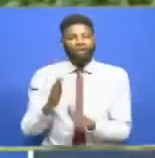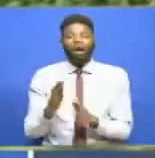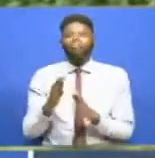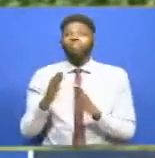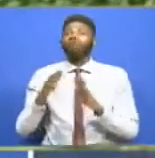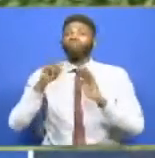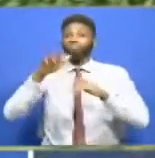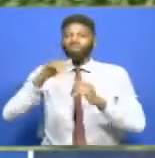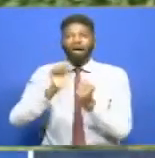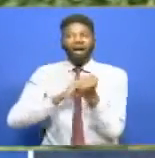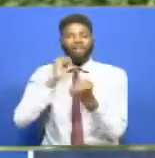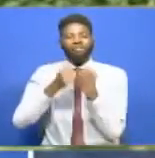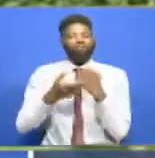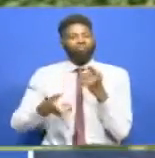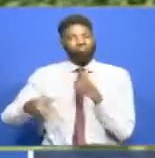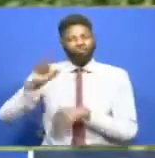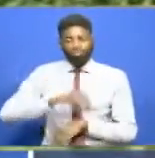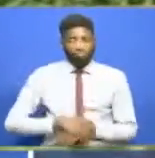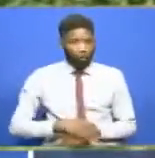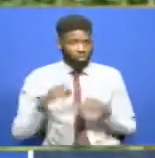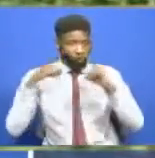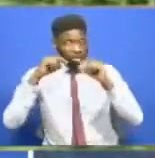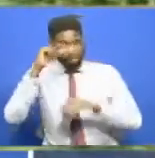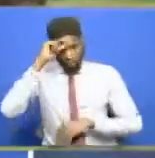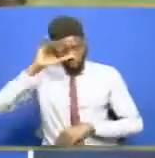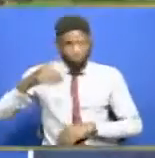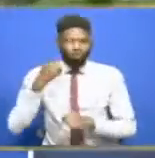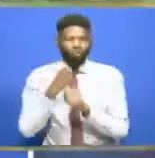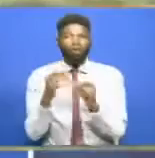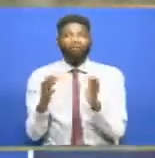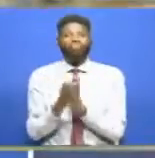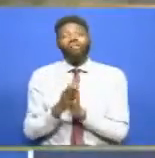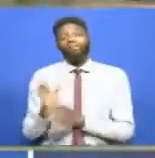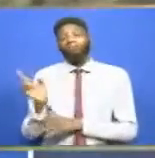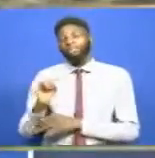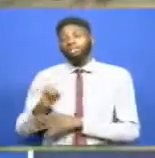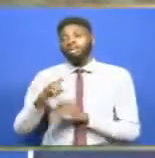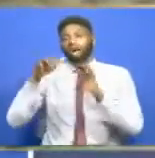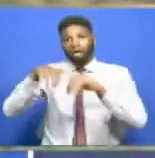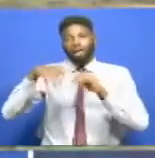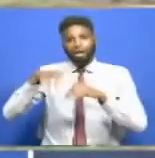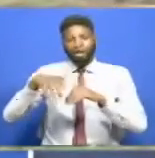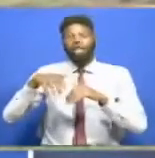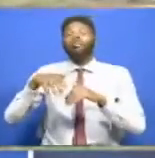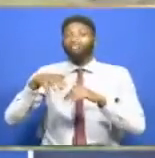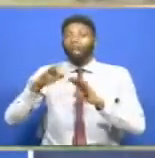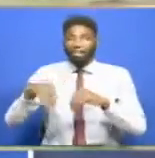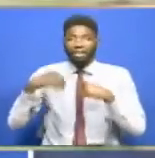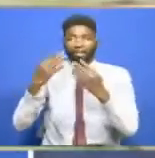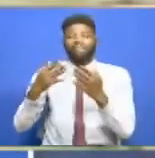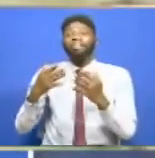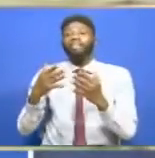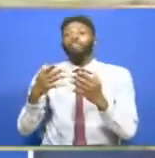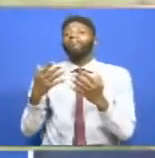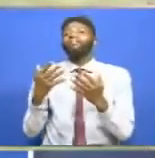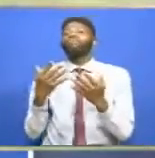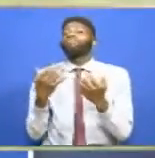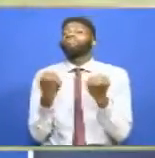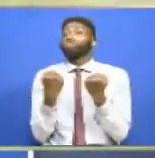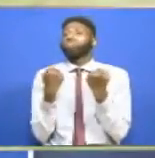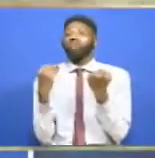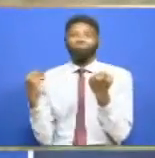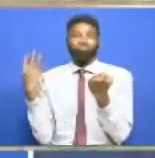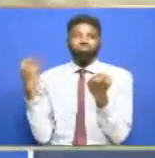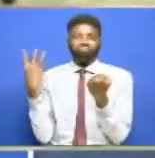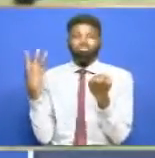the county government will partner with the Ministry of Agriculture to provide tractors and extension services to enable them harvest from